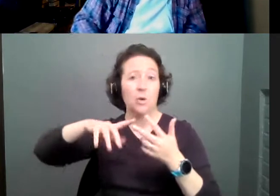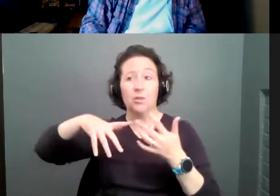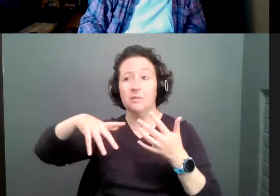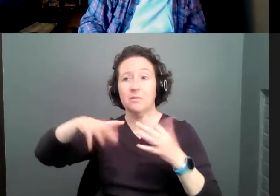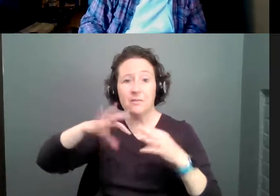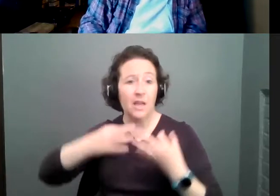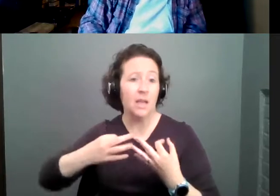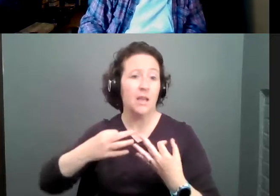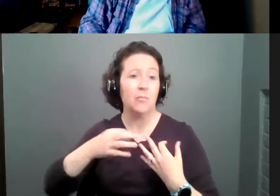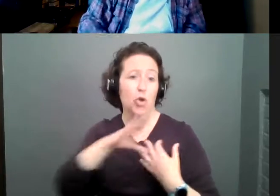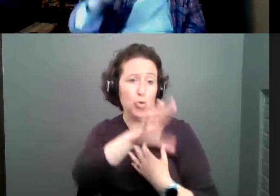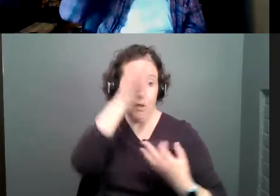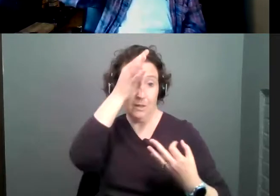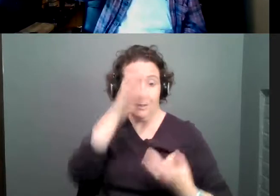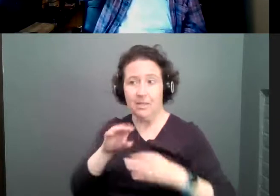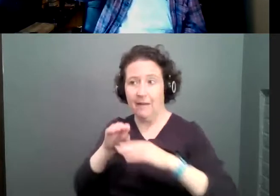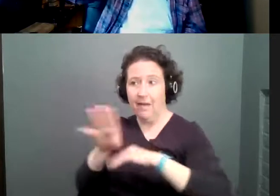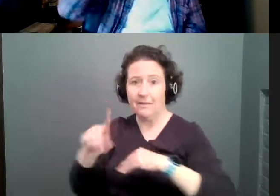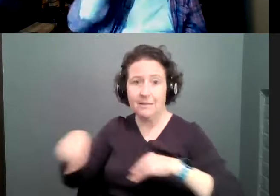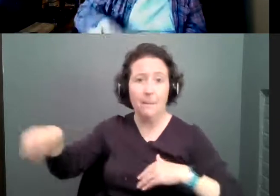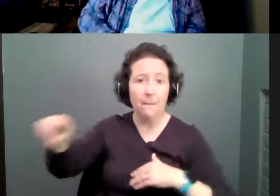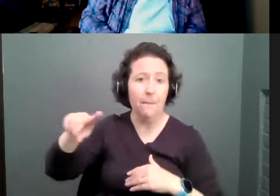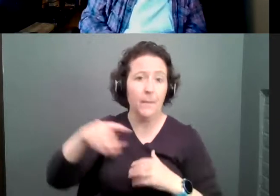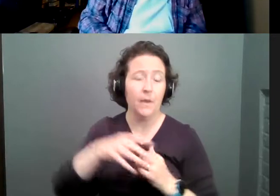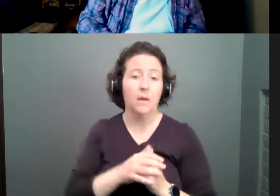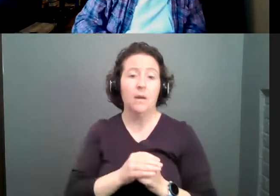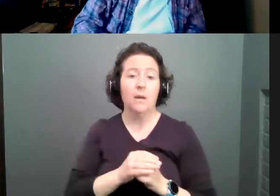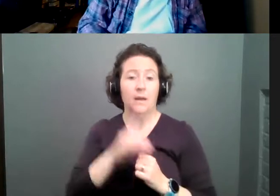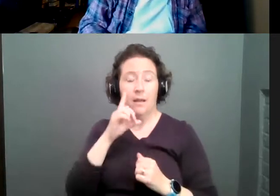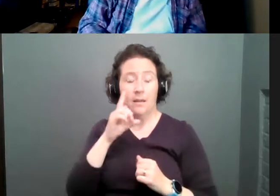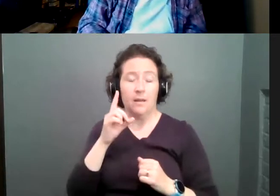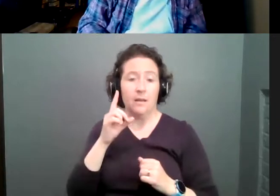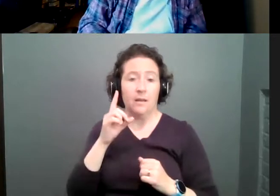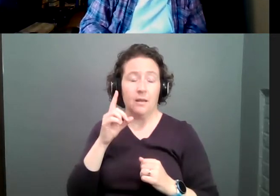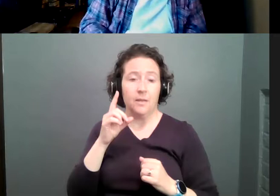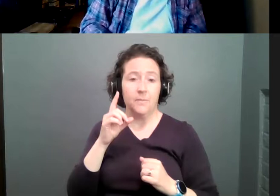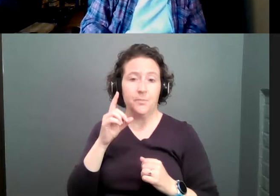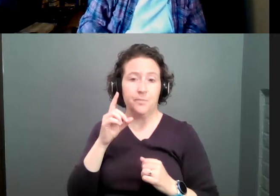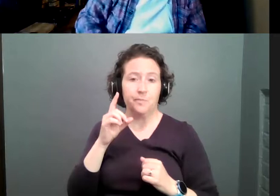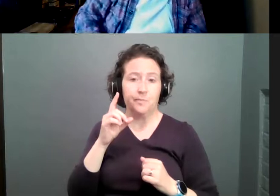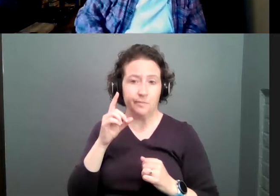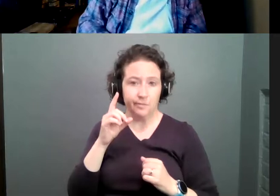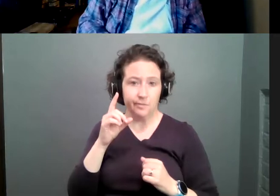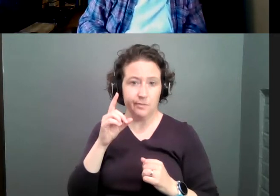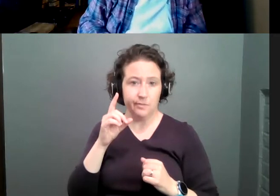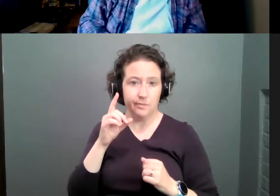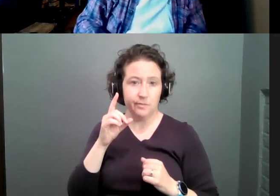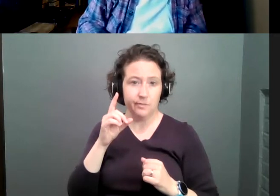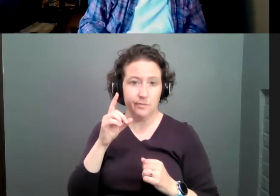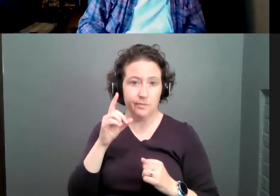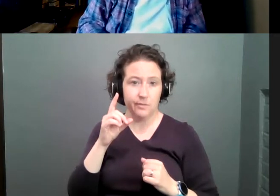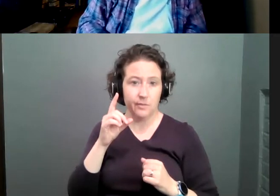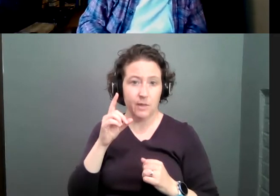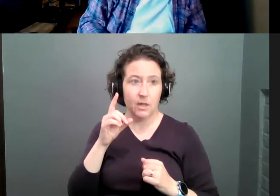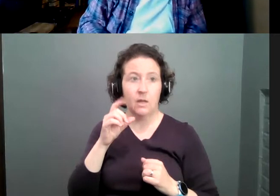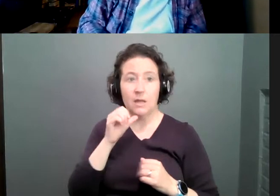with indoors. I think the safety of not using masks